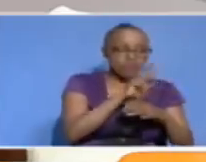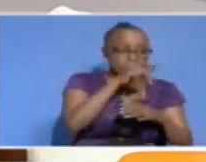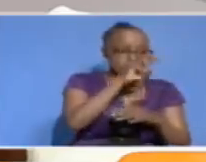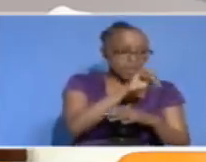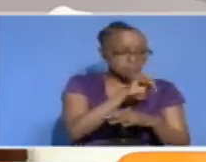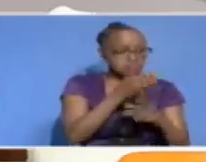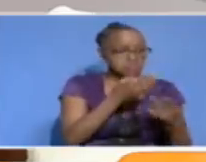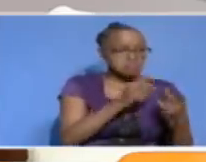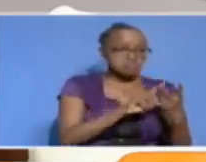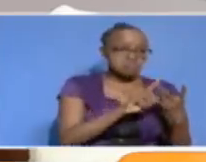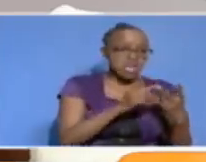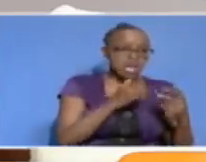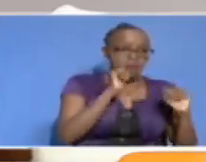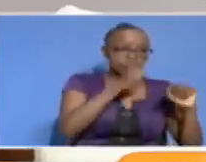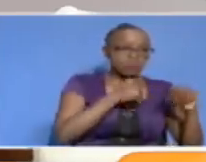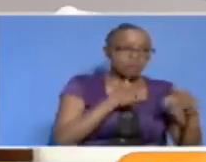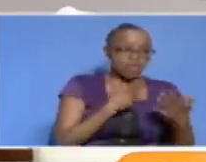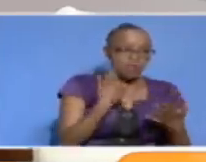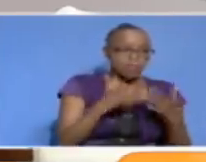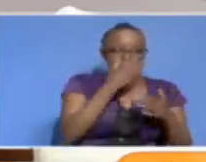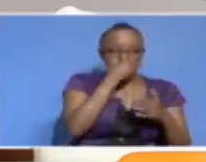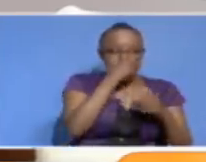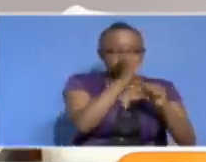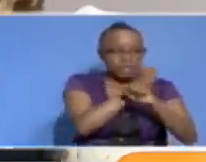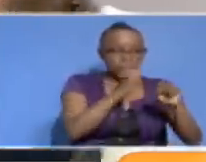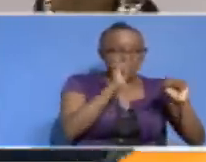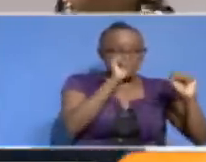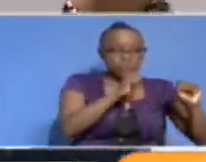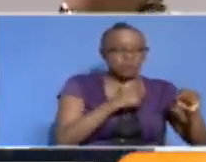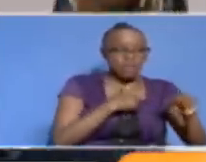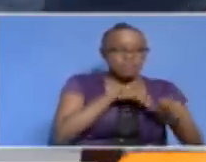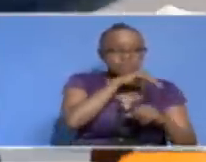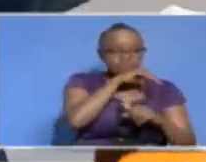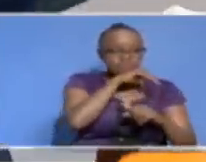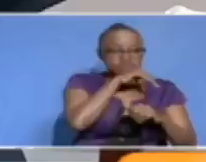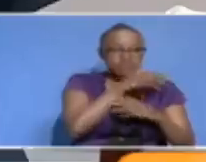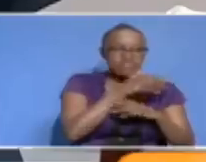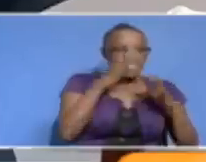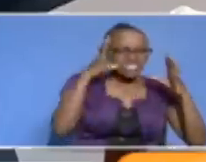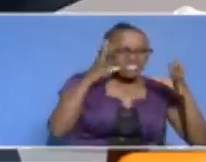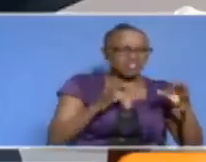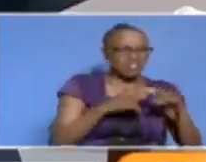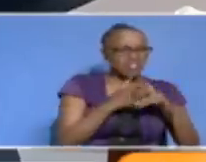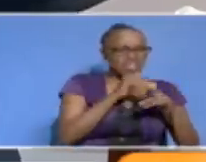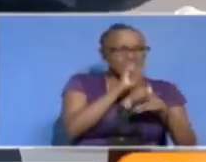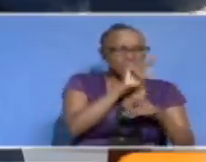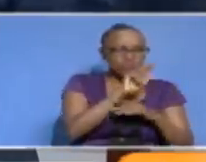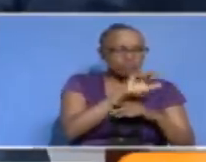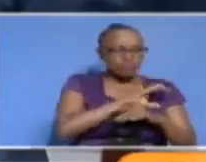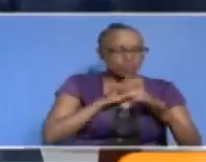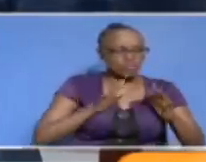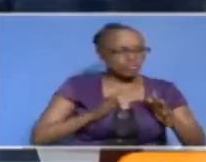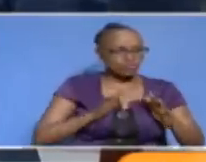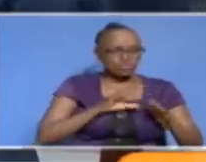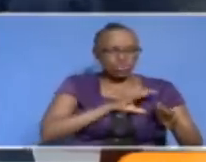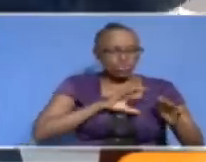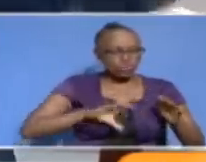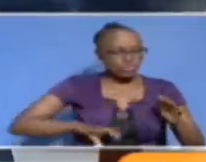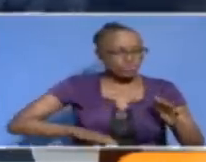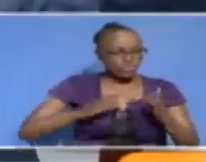minister. We can even have maybe Ruto as the president. We can even have Raila as a kingmaker, AU position, AU commission somewhere.